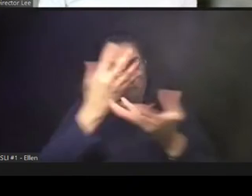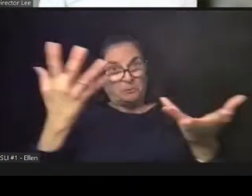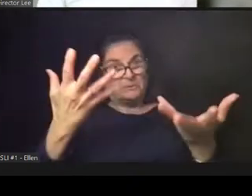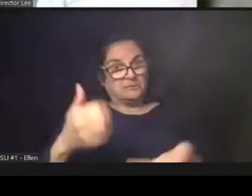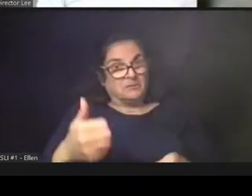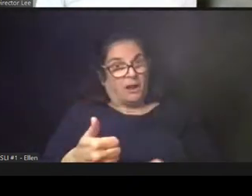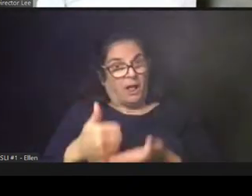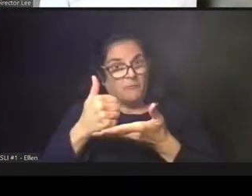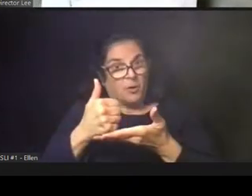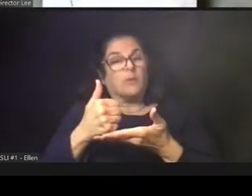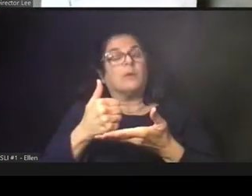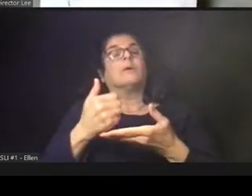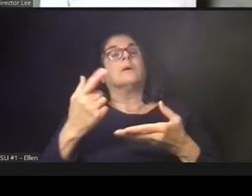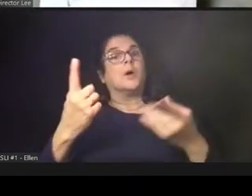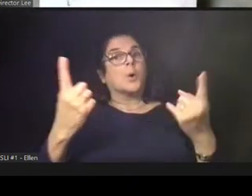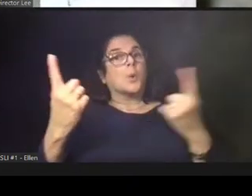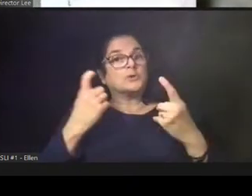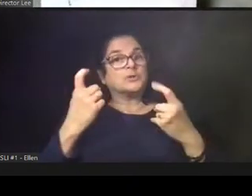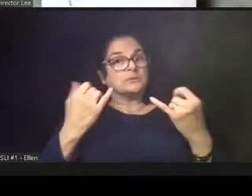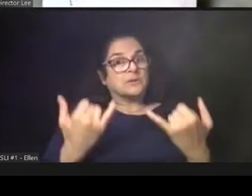have at this time. Thank you.